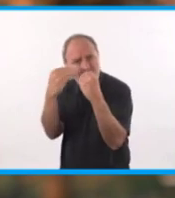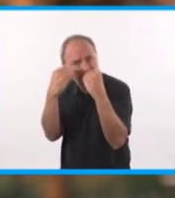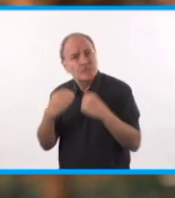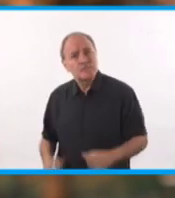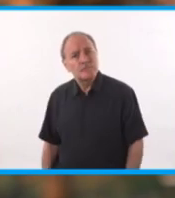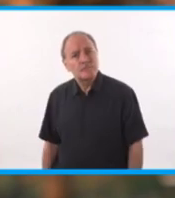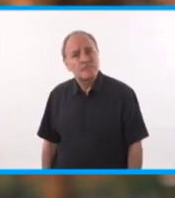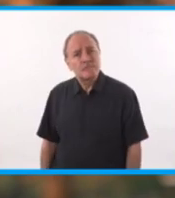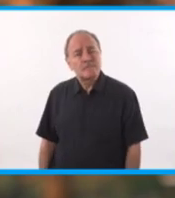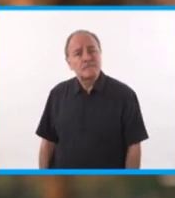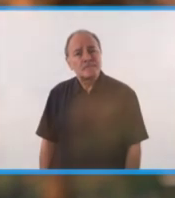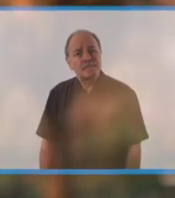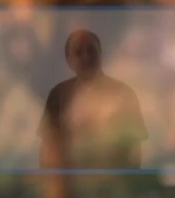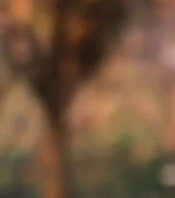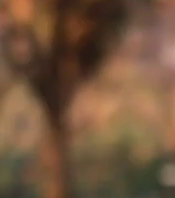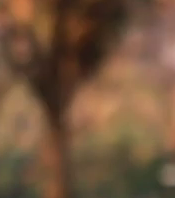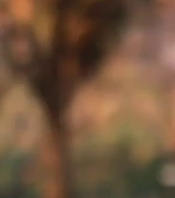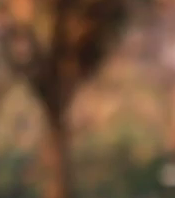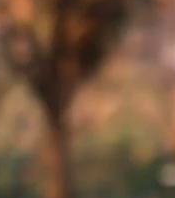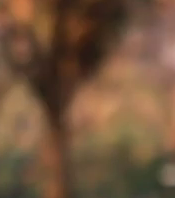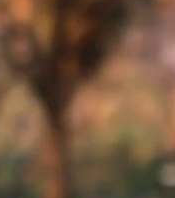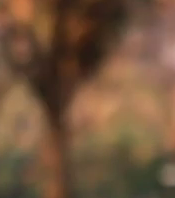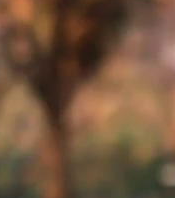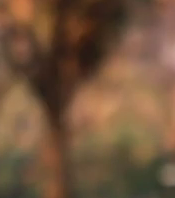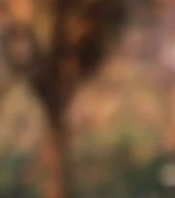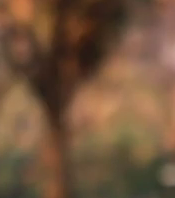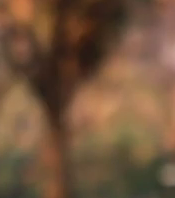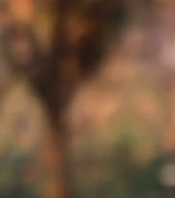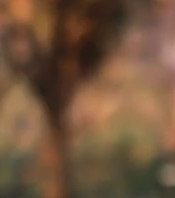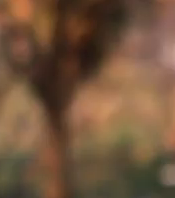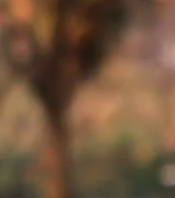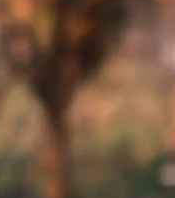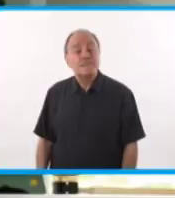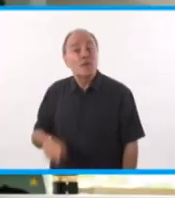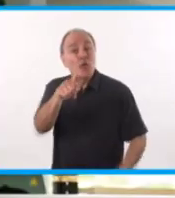Help me develop my abilities and talents and give me a good quality education.